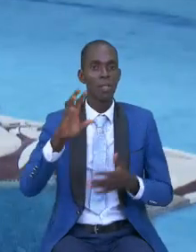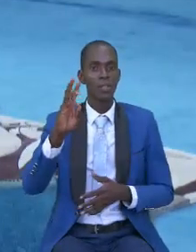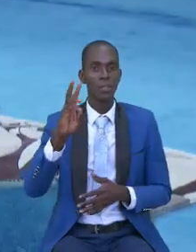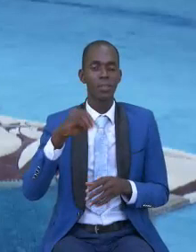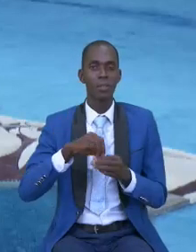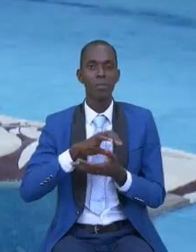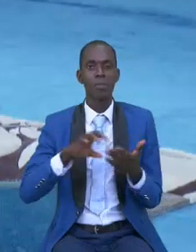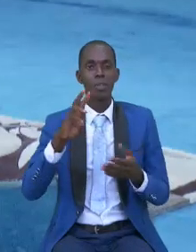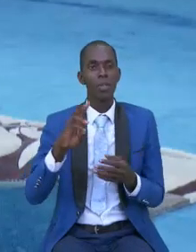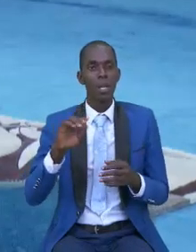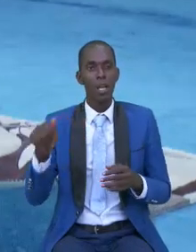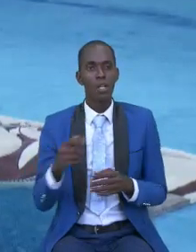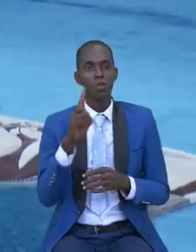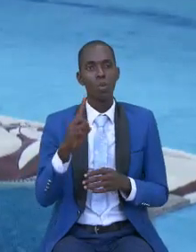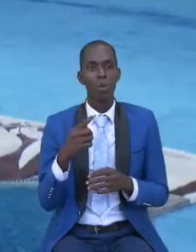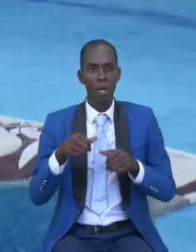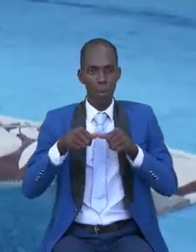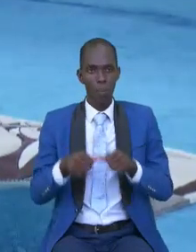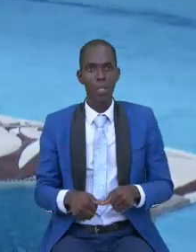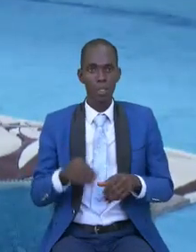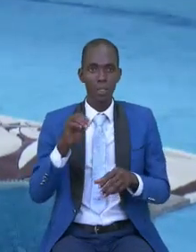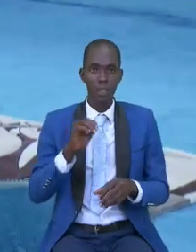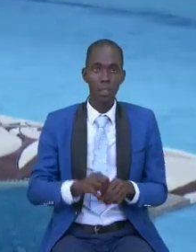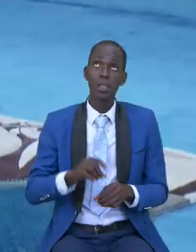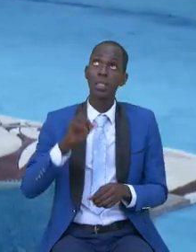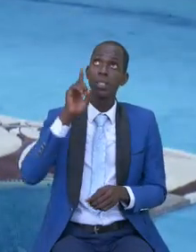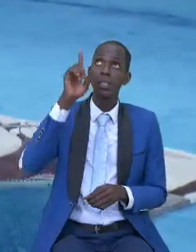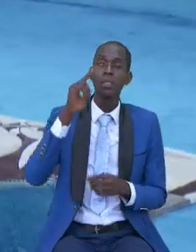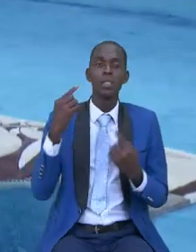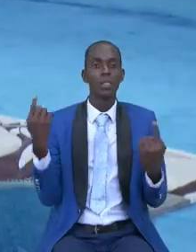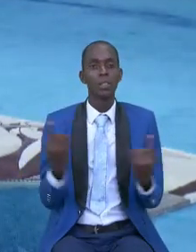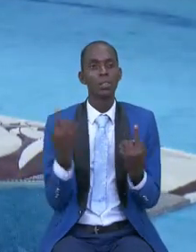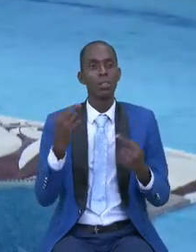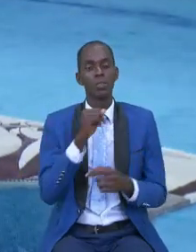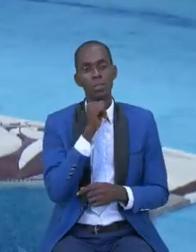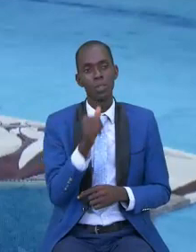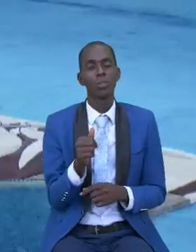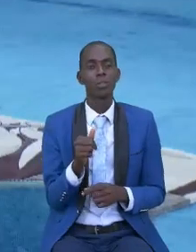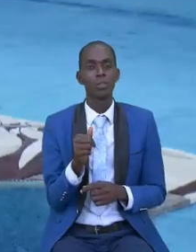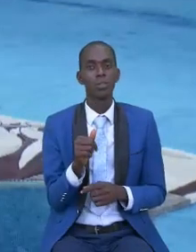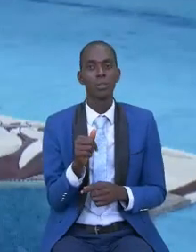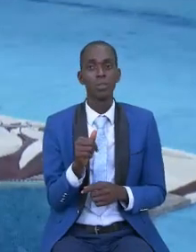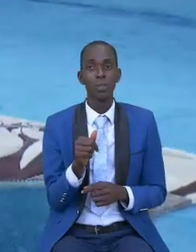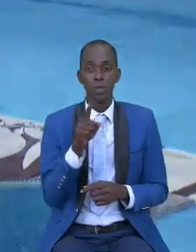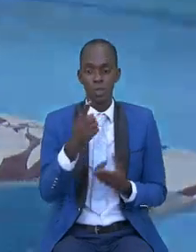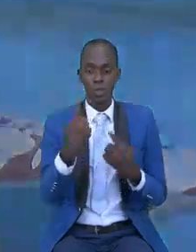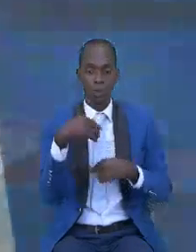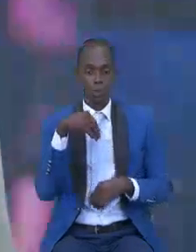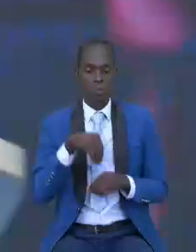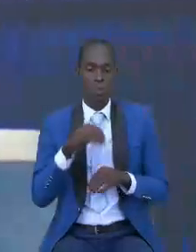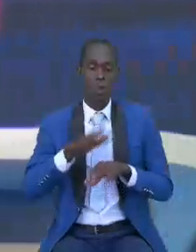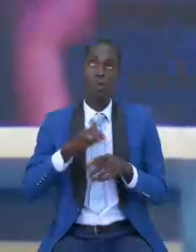in verse 6, whosoever abideth in him sinneth not. You come to